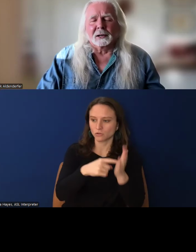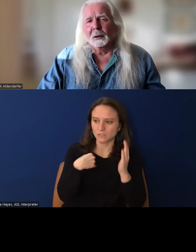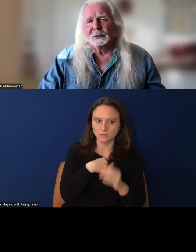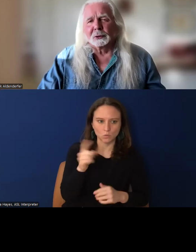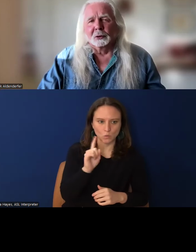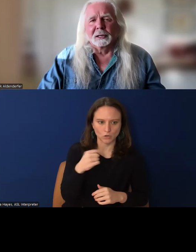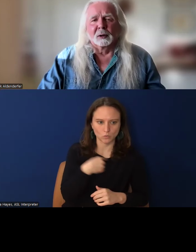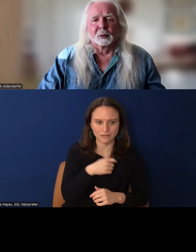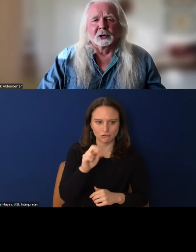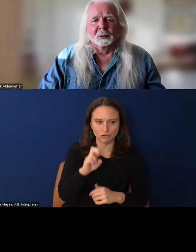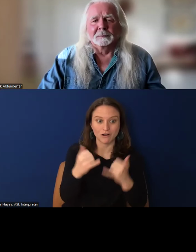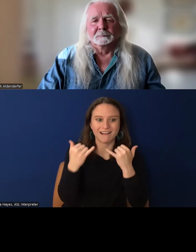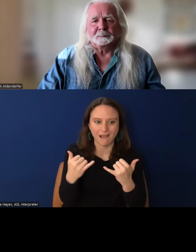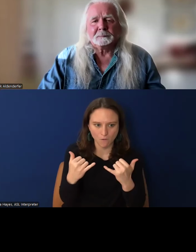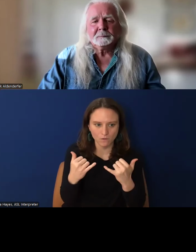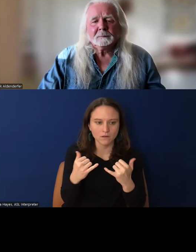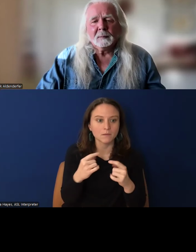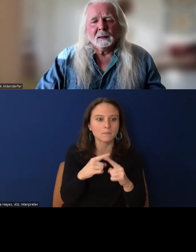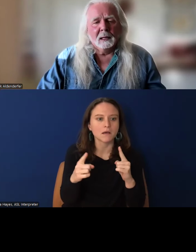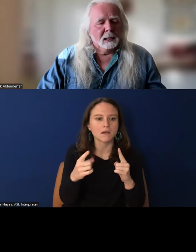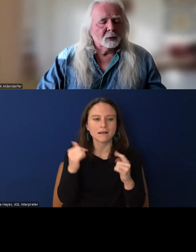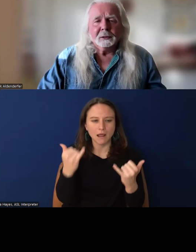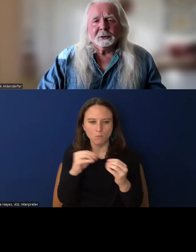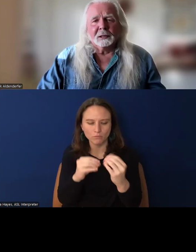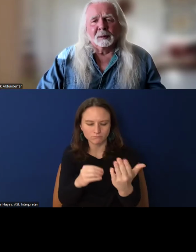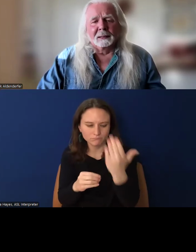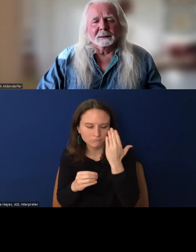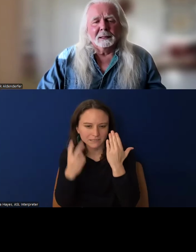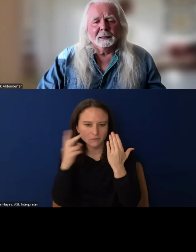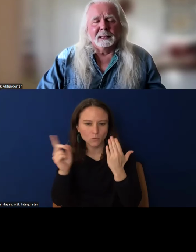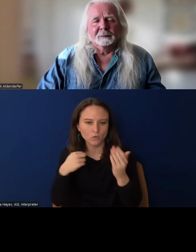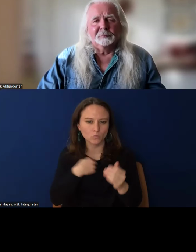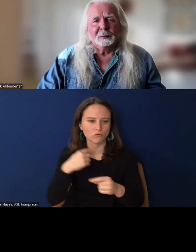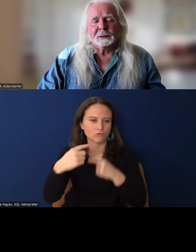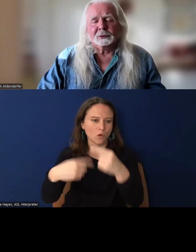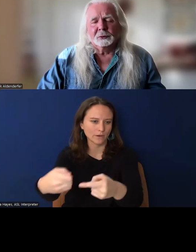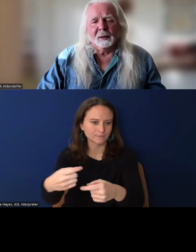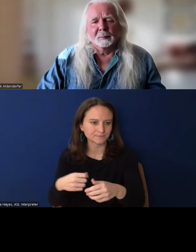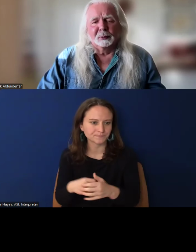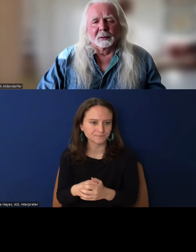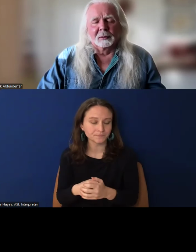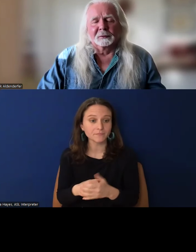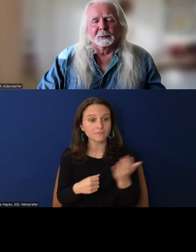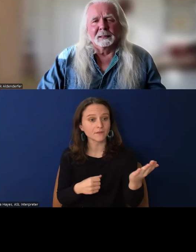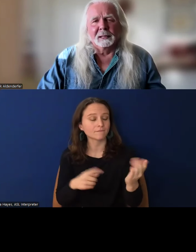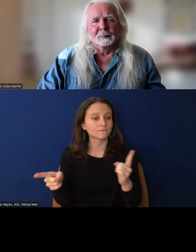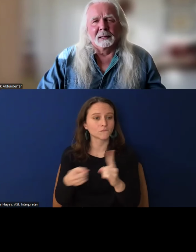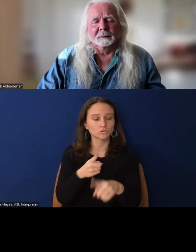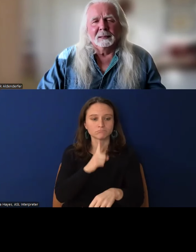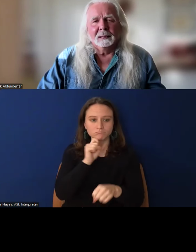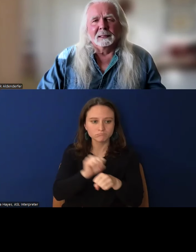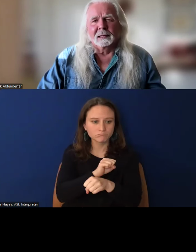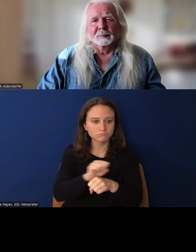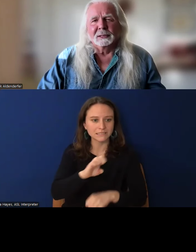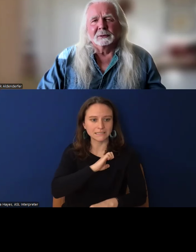take a closer look at where we're going. We're going to talk about the first true emperor of the Tibetan